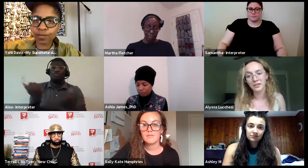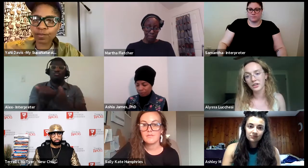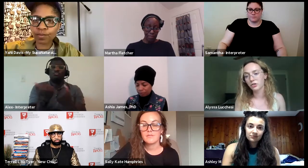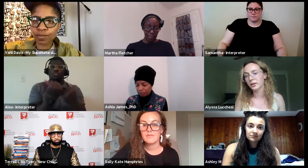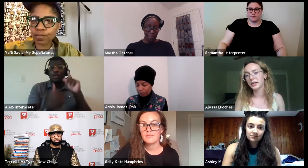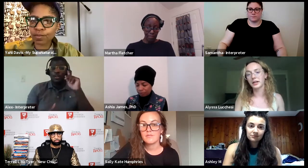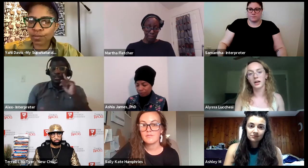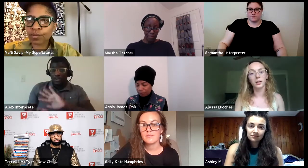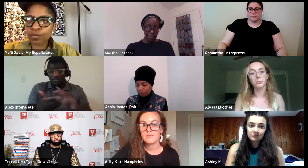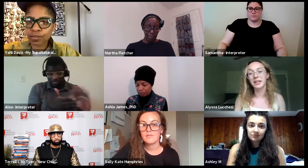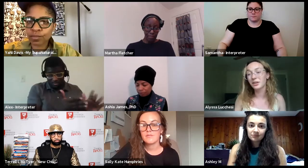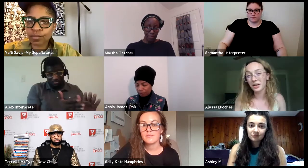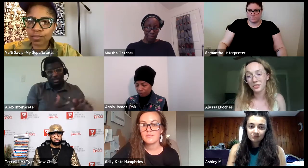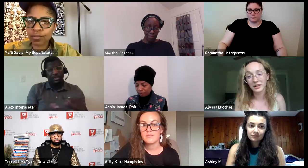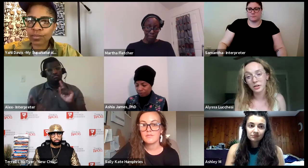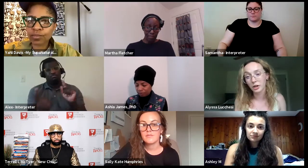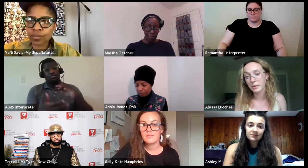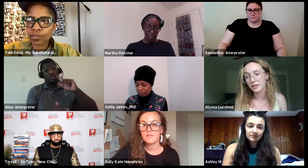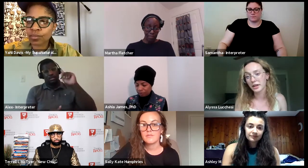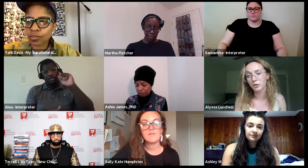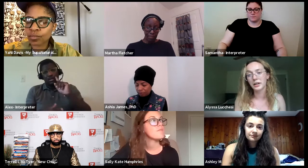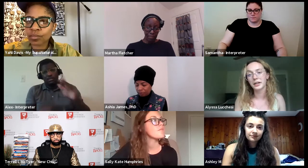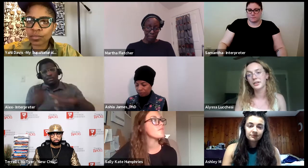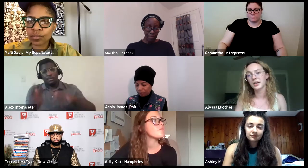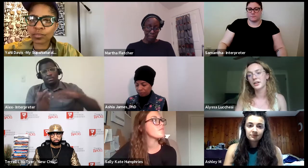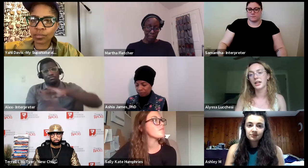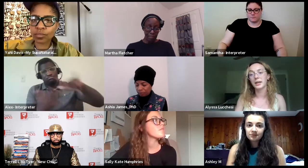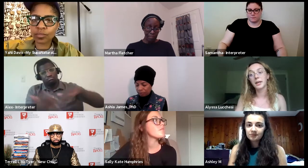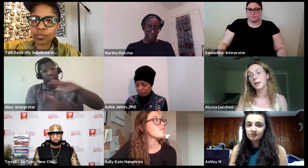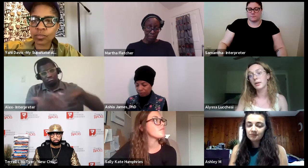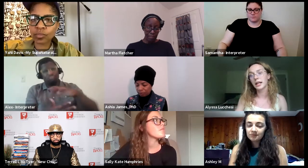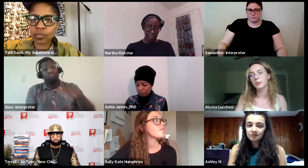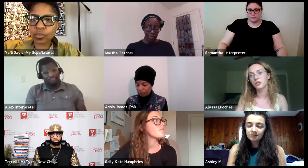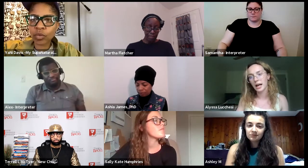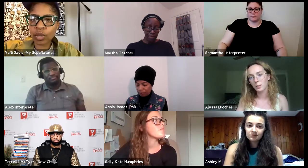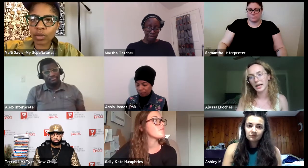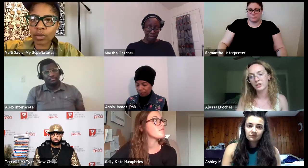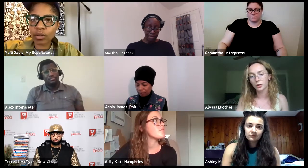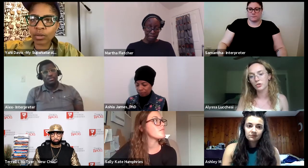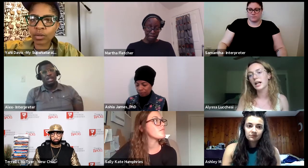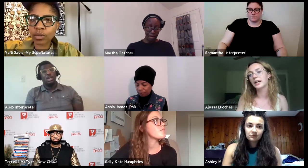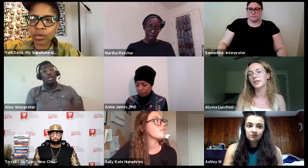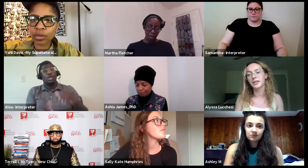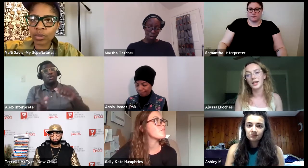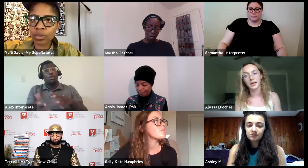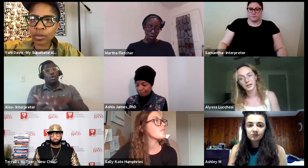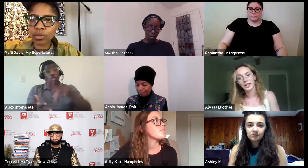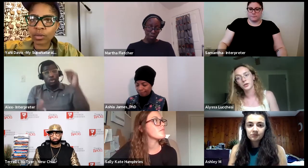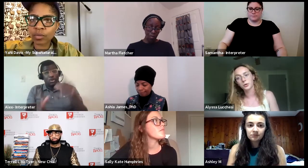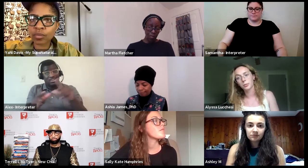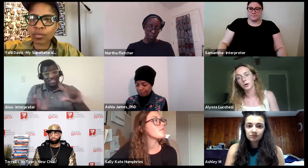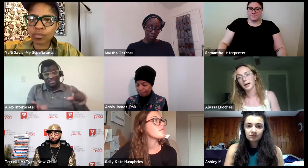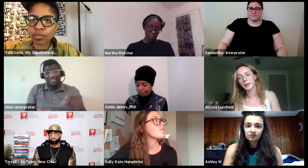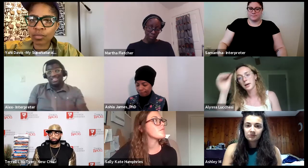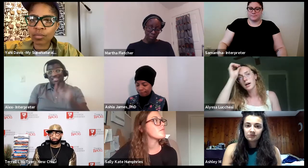some deaf history, meet some deaf friends and learn about their experiences and pick up the language that way and socialize, and then get